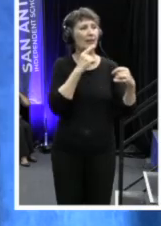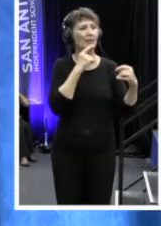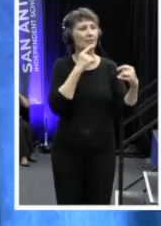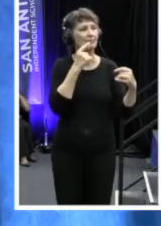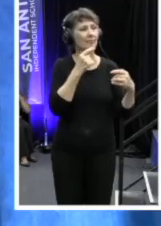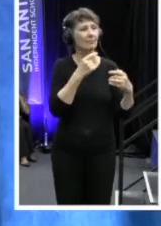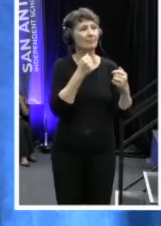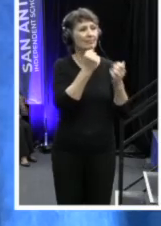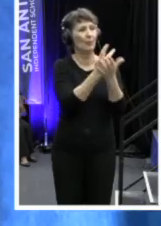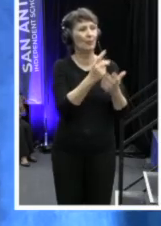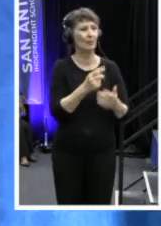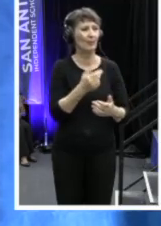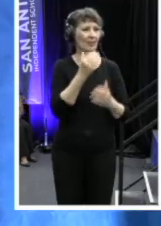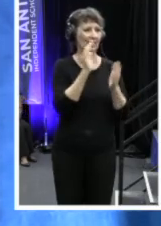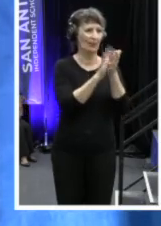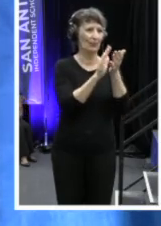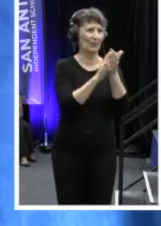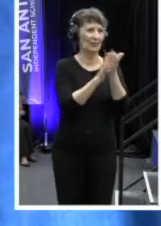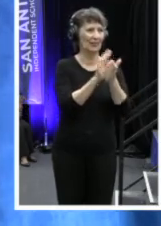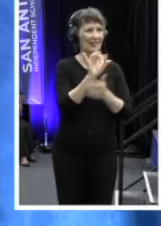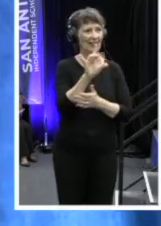confirmation. Congratulations.